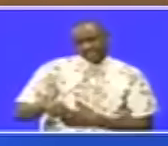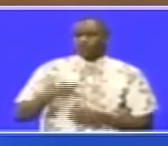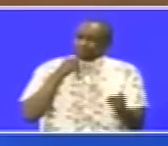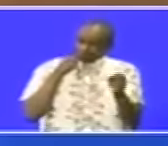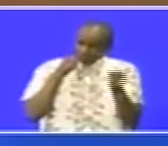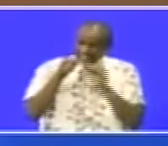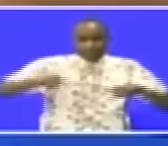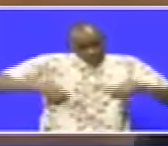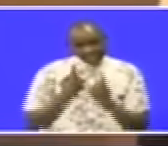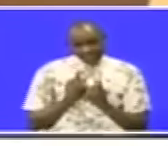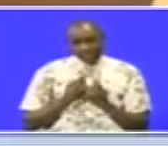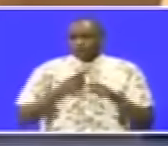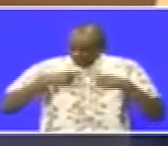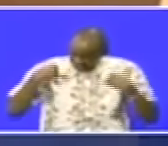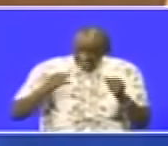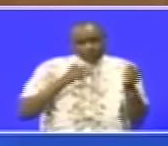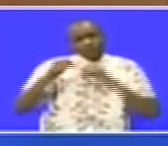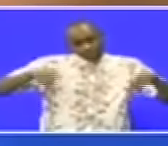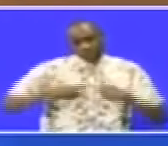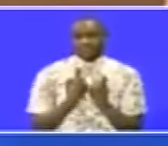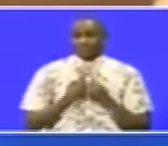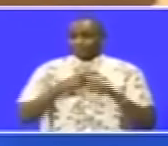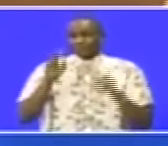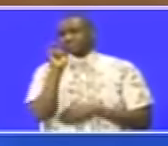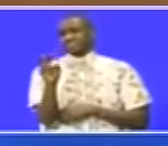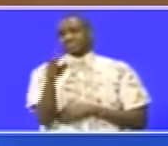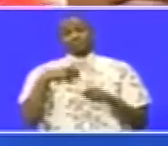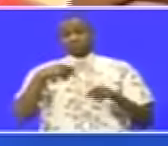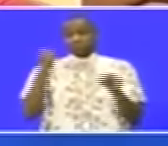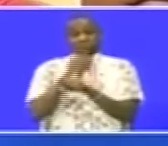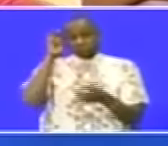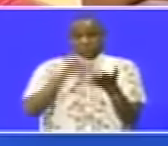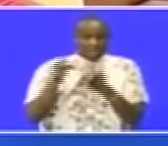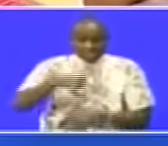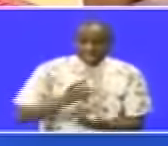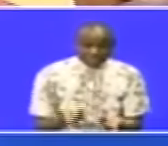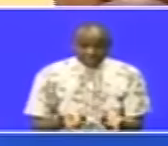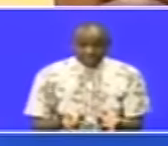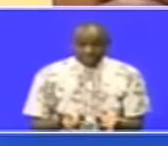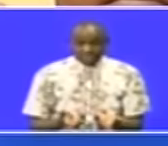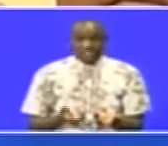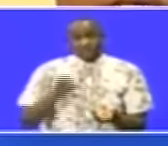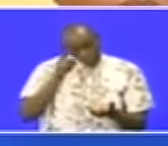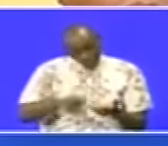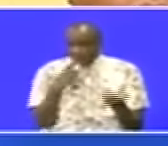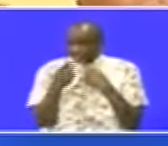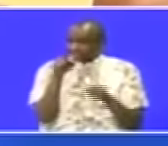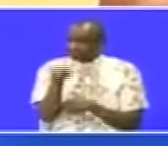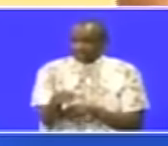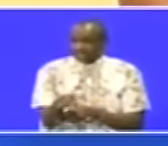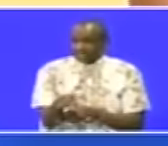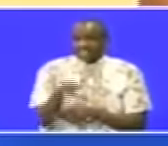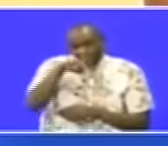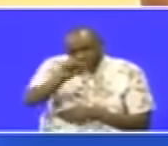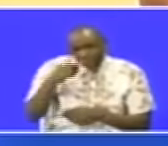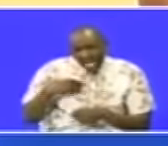tujifaitie. Lakini tunajaribu kujifaitia lakini tunaona hatuonekani. Even speaking today, the wounds are still there. There